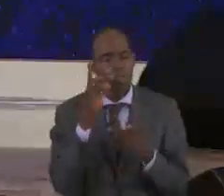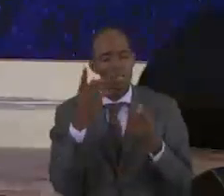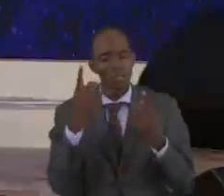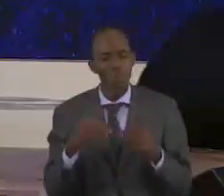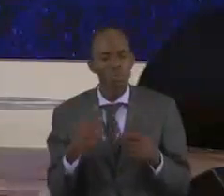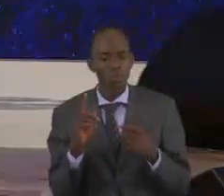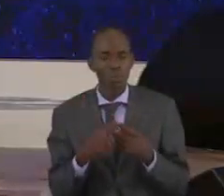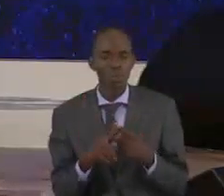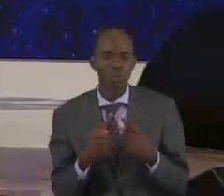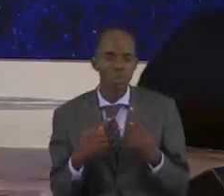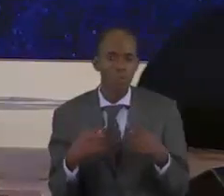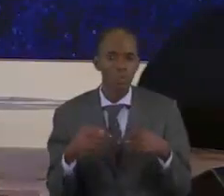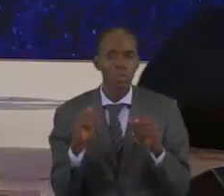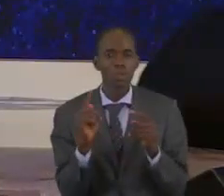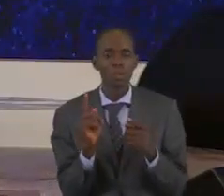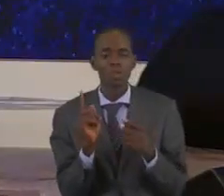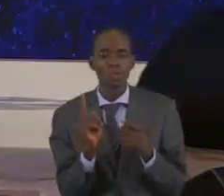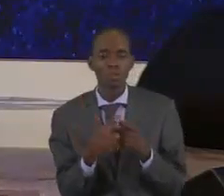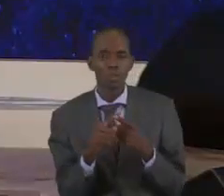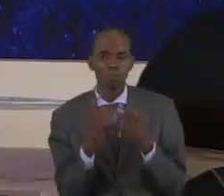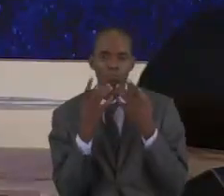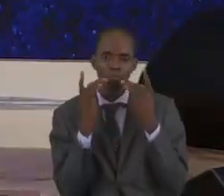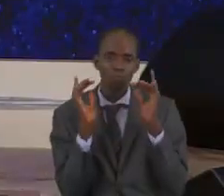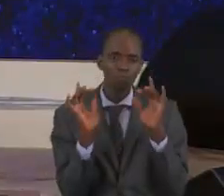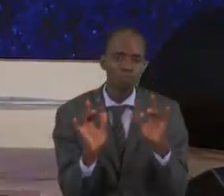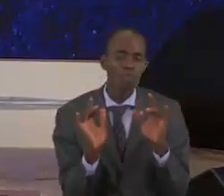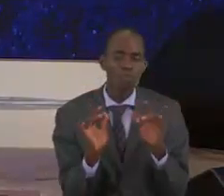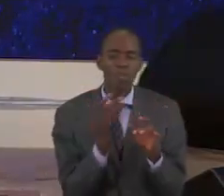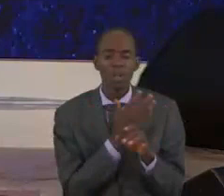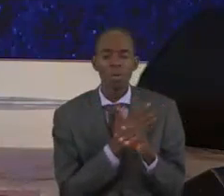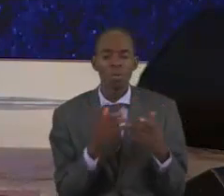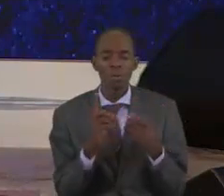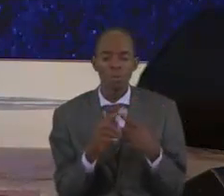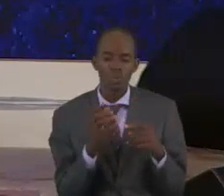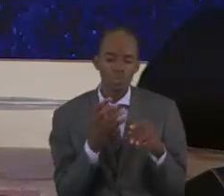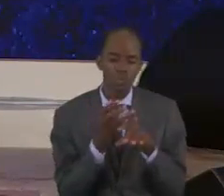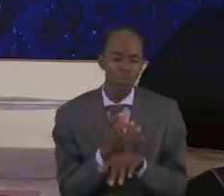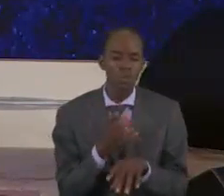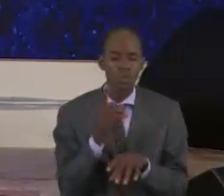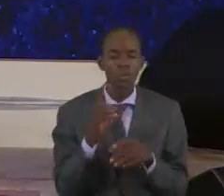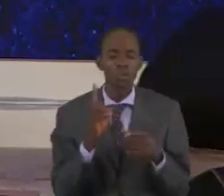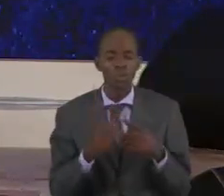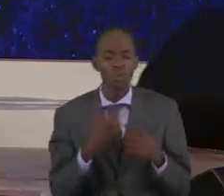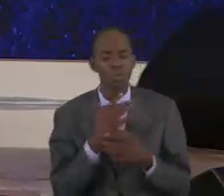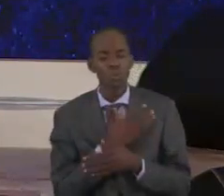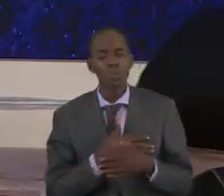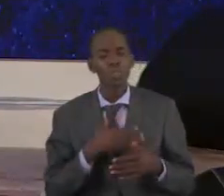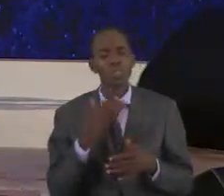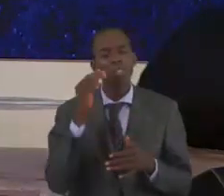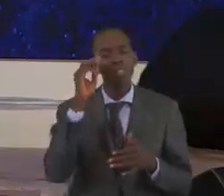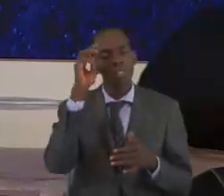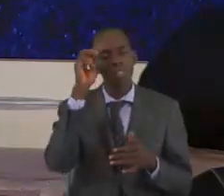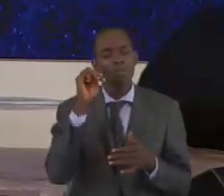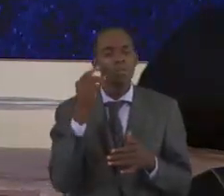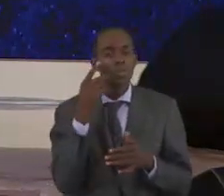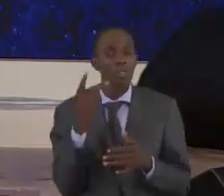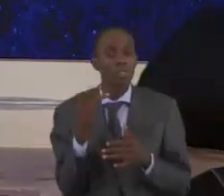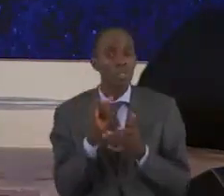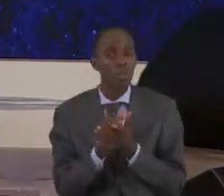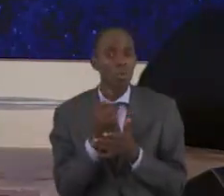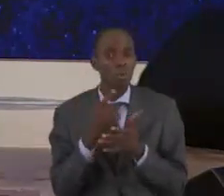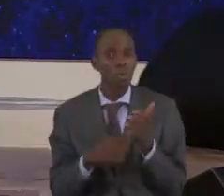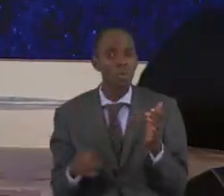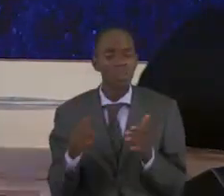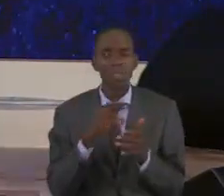you, jolt you, and pressure you to please them, and you see that what they are demanding is